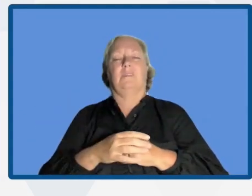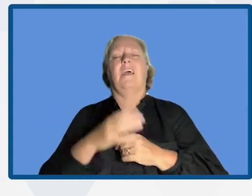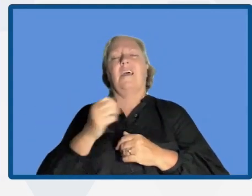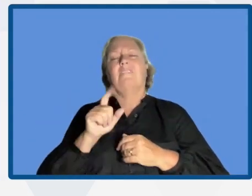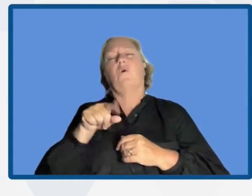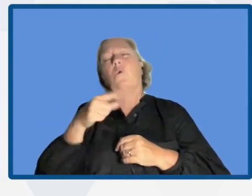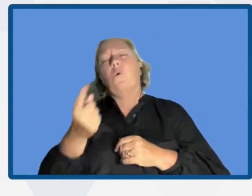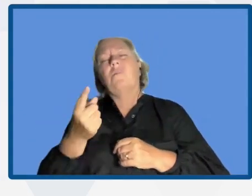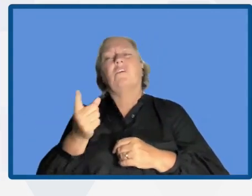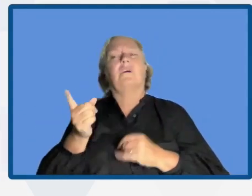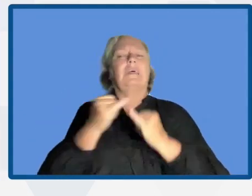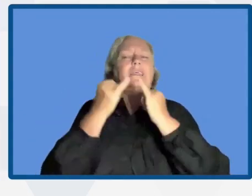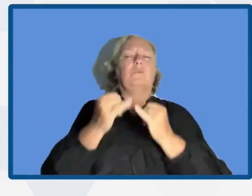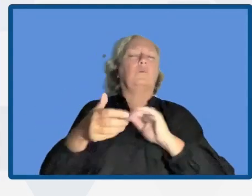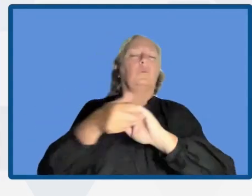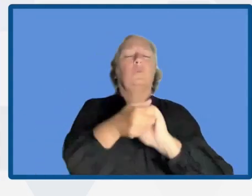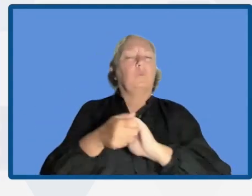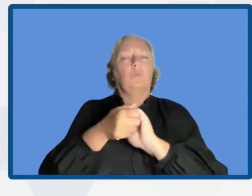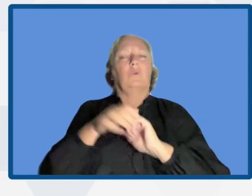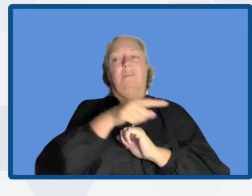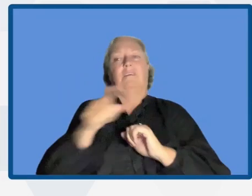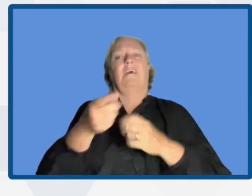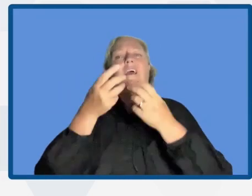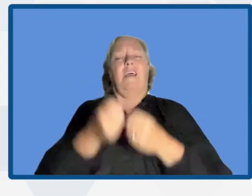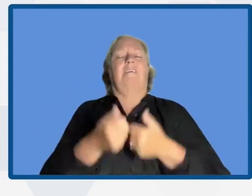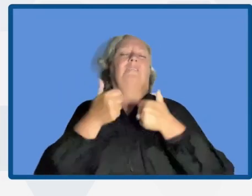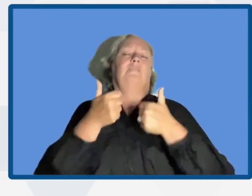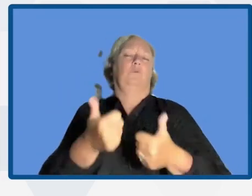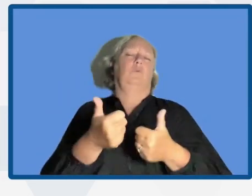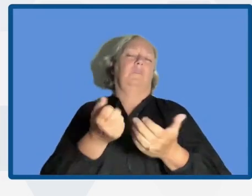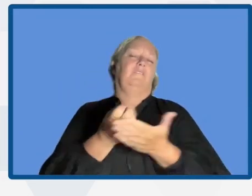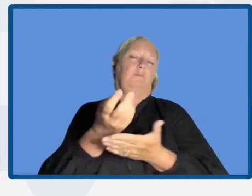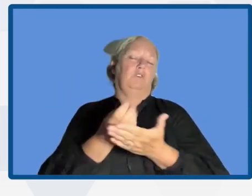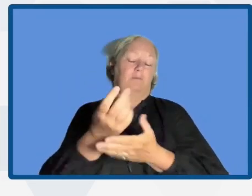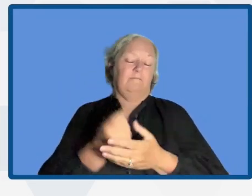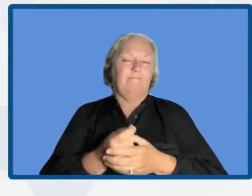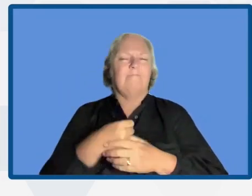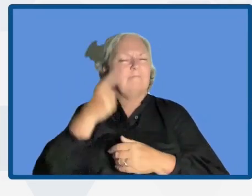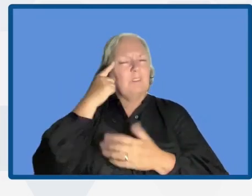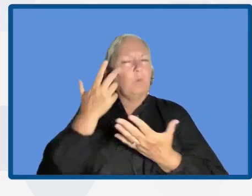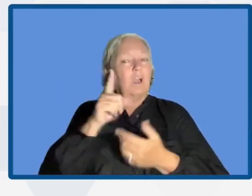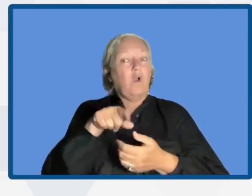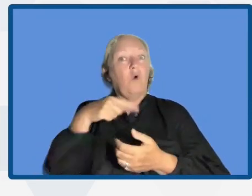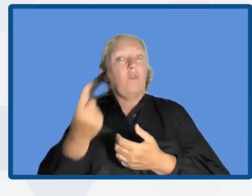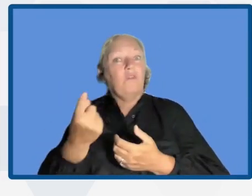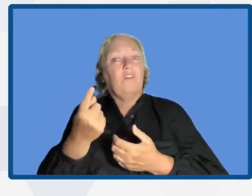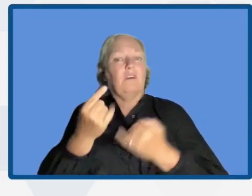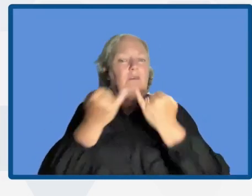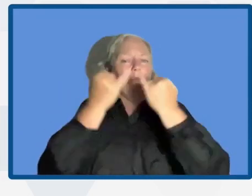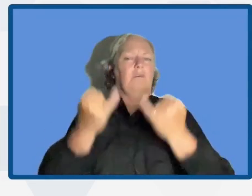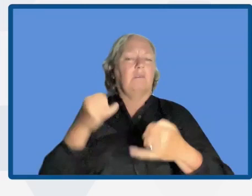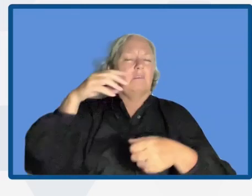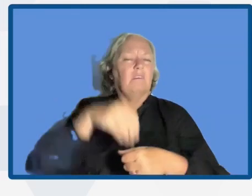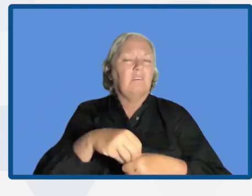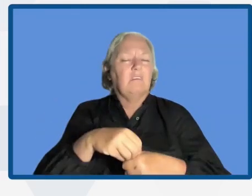institutions that provide robust information. So what are the other institutions involved? Civil